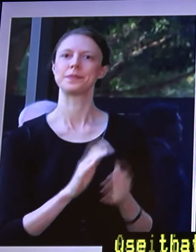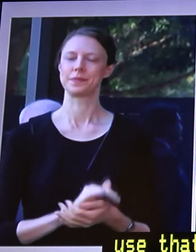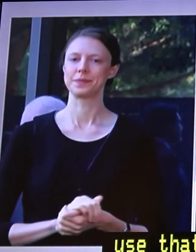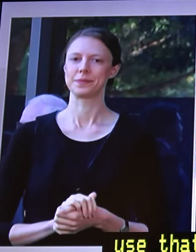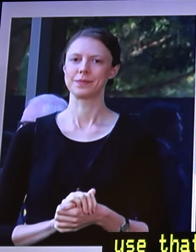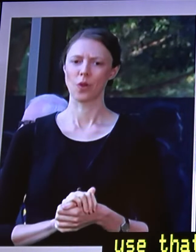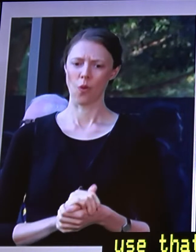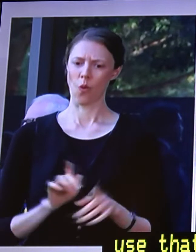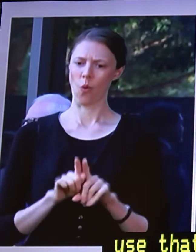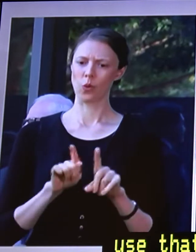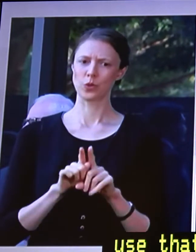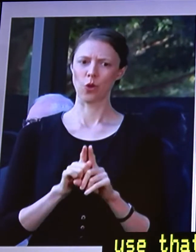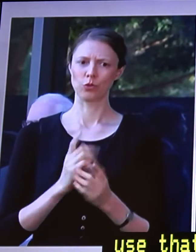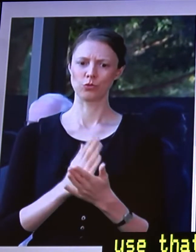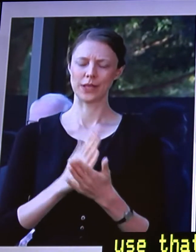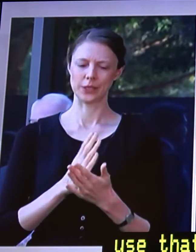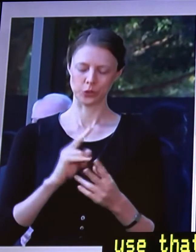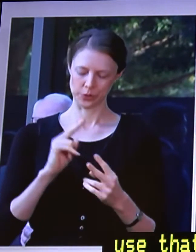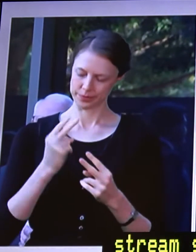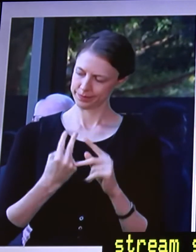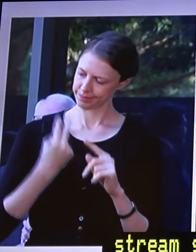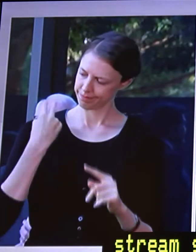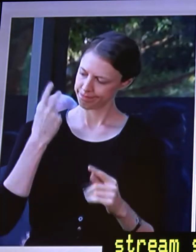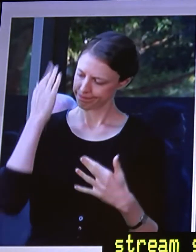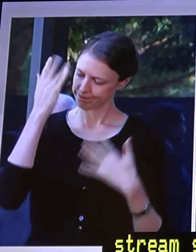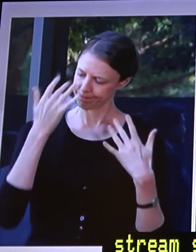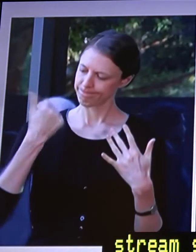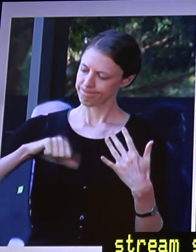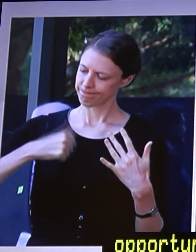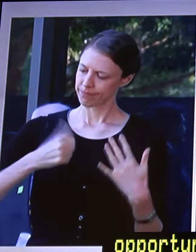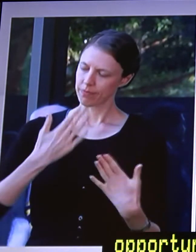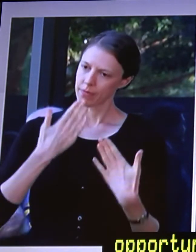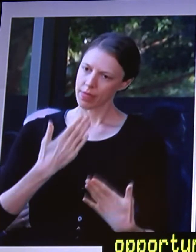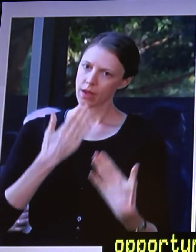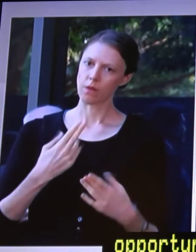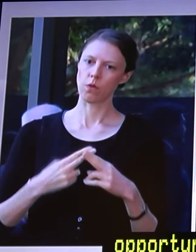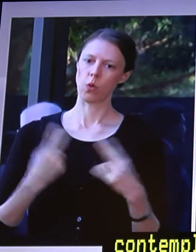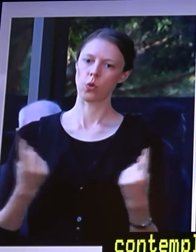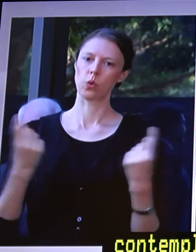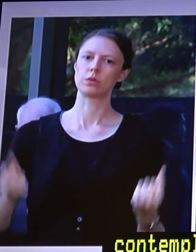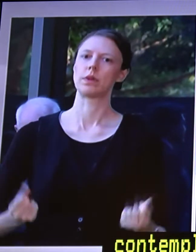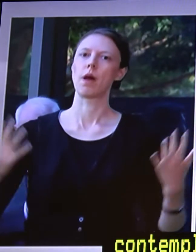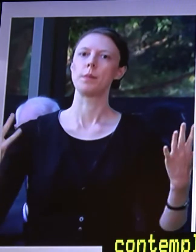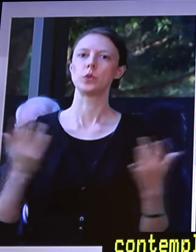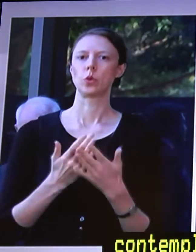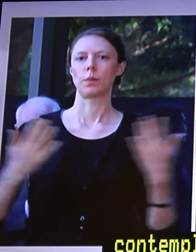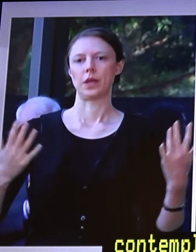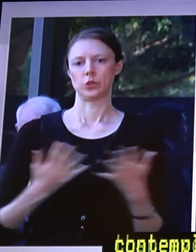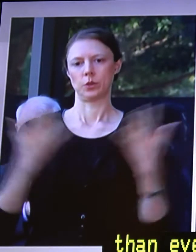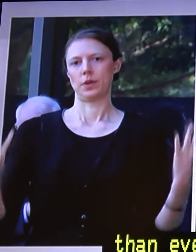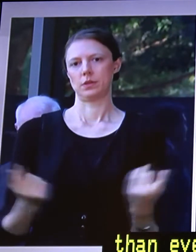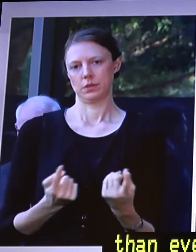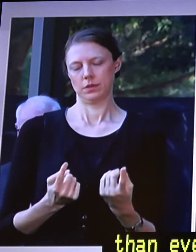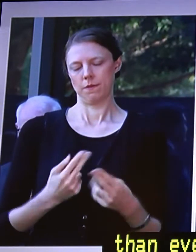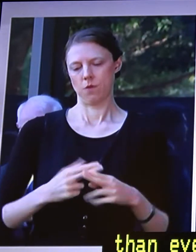reflect, to contemplate, to thank, and more than ever, to put ourselves in the situation of those who've sacrificed for the freedom and liberty of